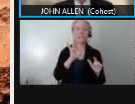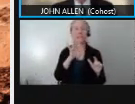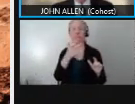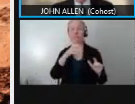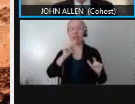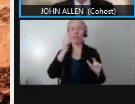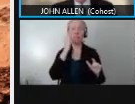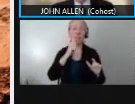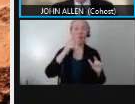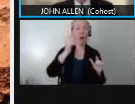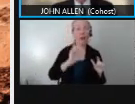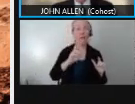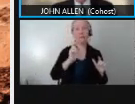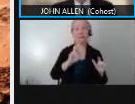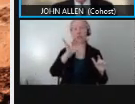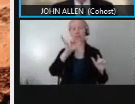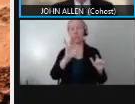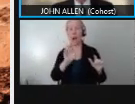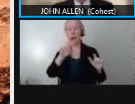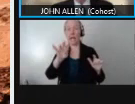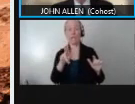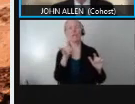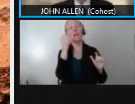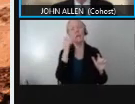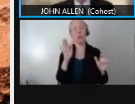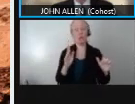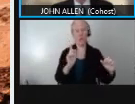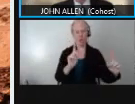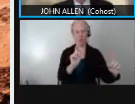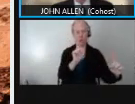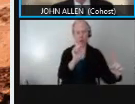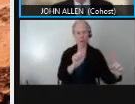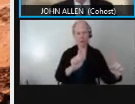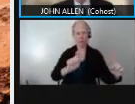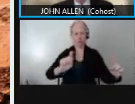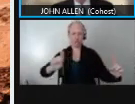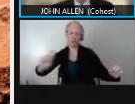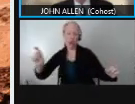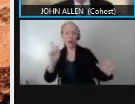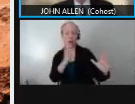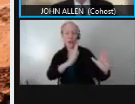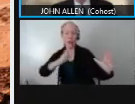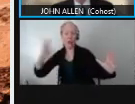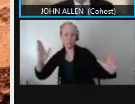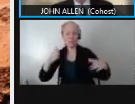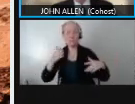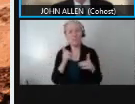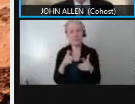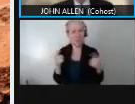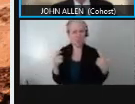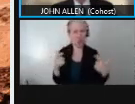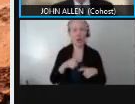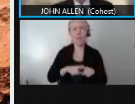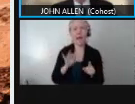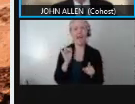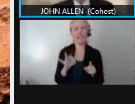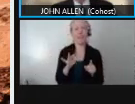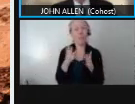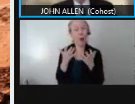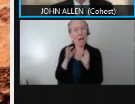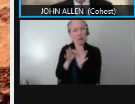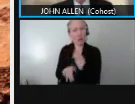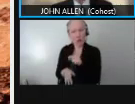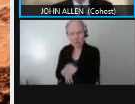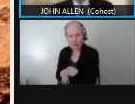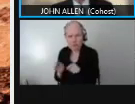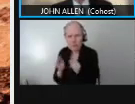just grab the side of that screen and drag it to your right, and it'll make that a little bit bigger. But if you need to see the interpreters better, you